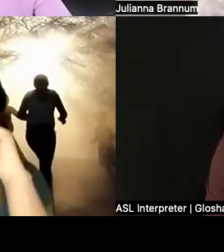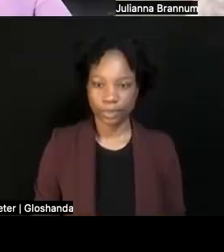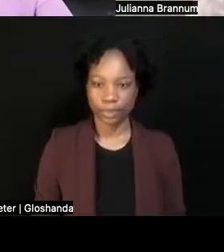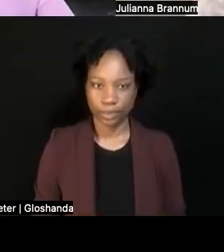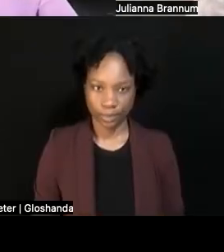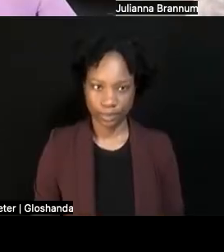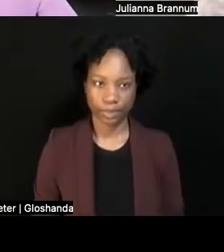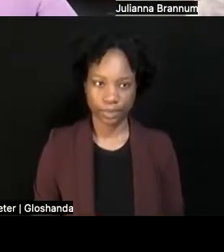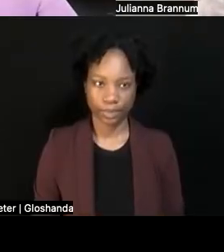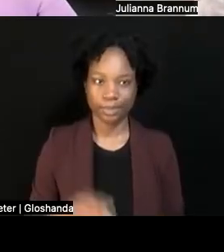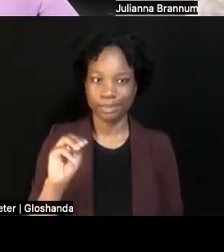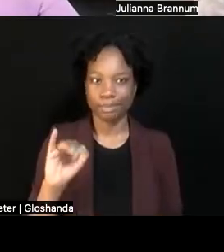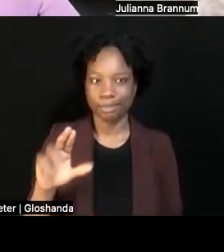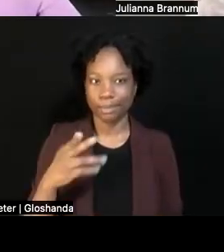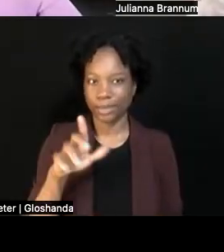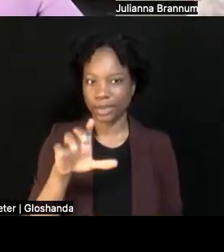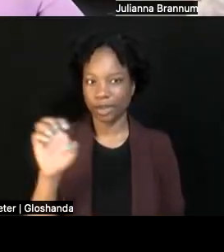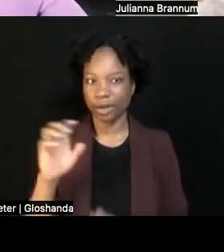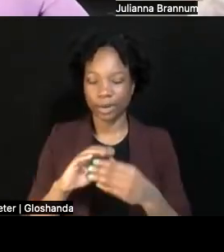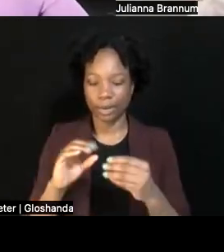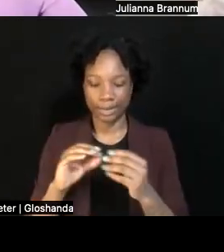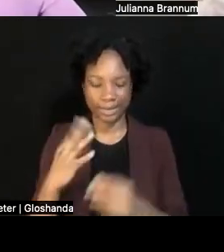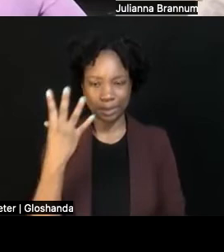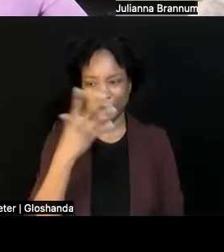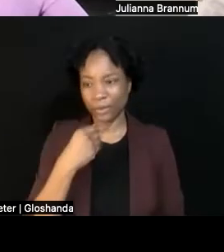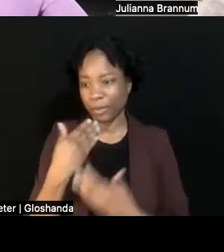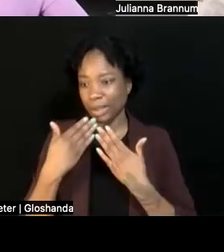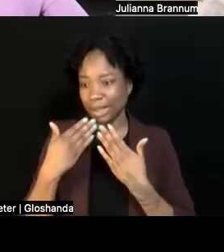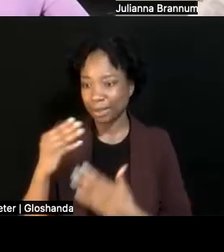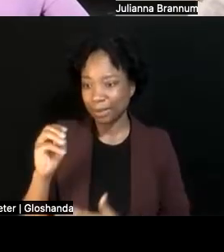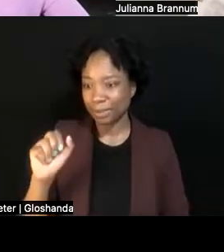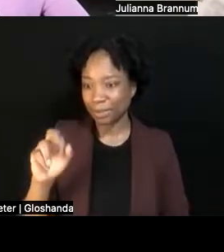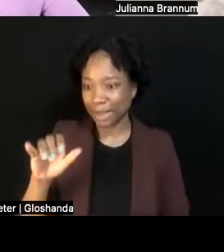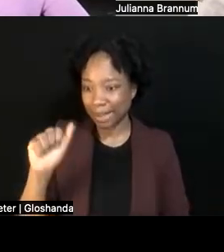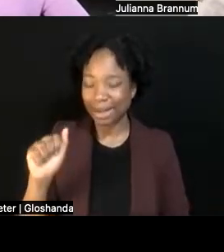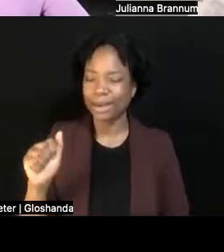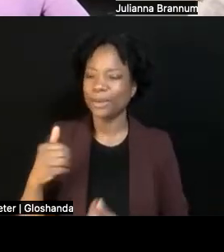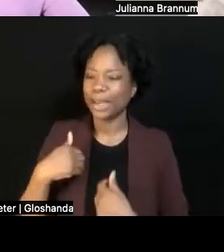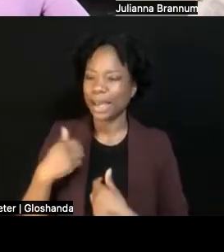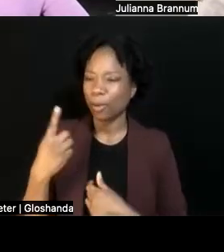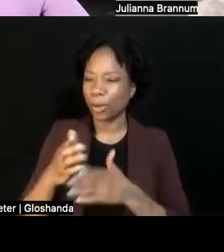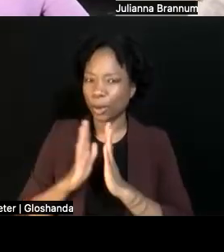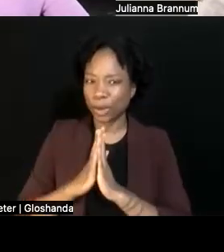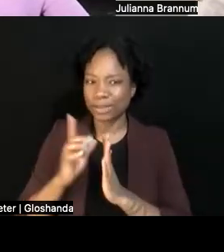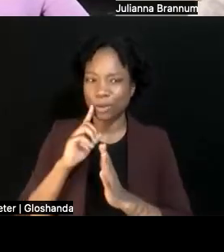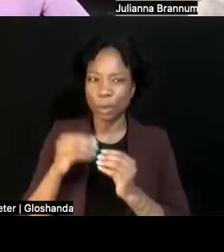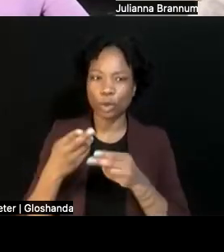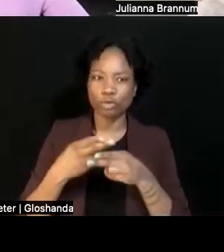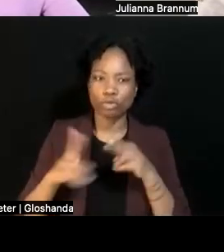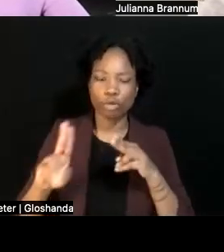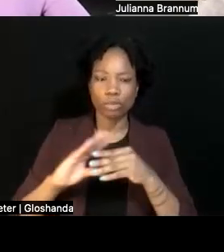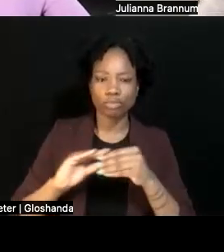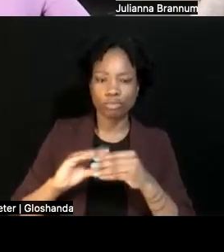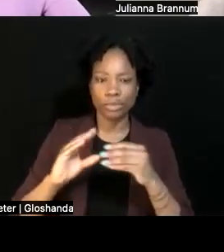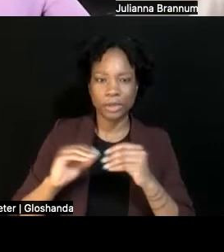That's so beautiful. Thank you, Maria. We've had a request to do shorter segments so that the interpretation is a little